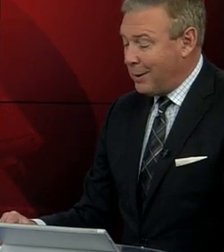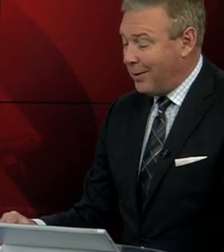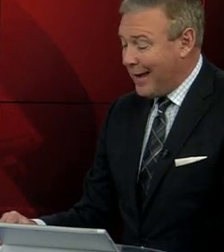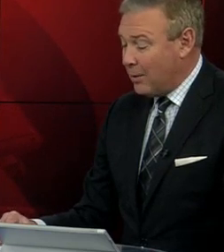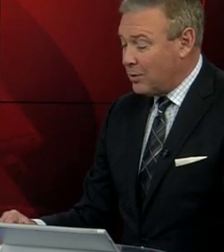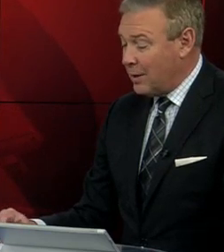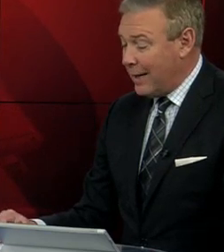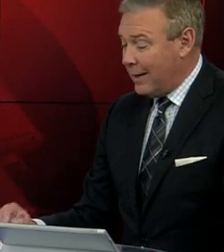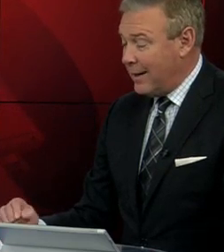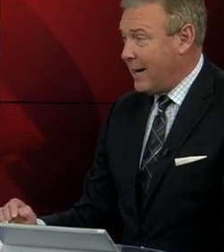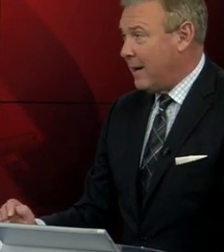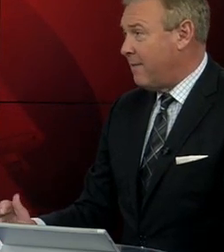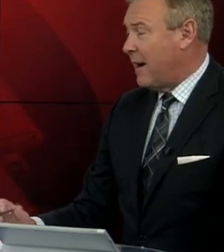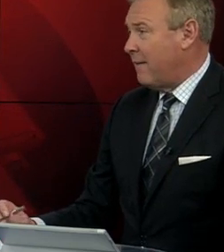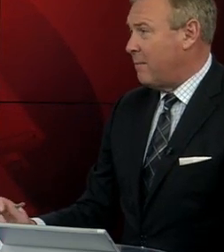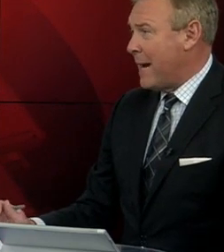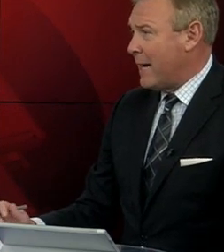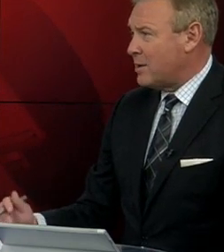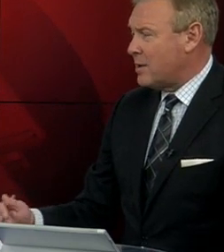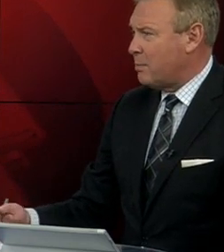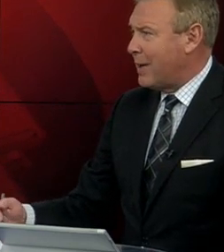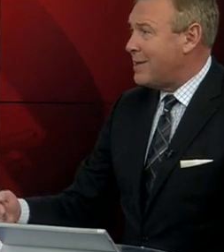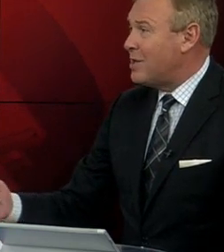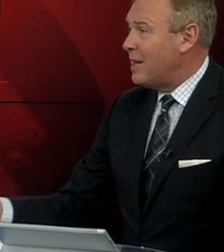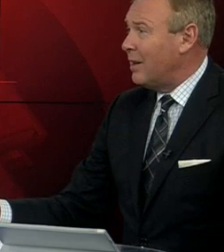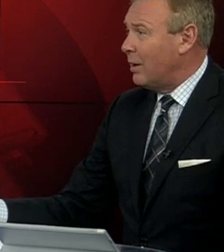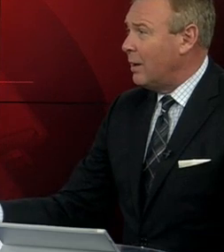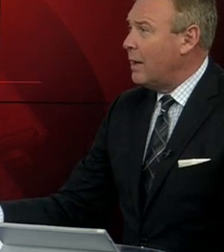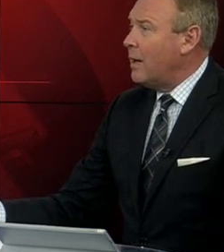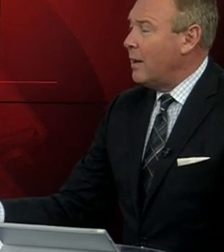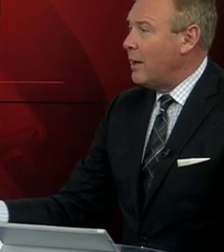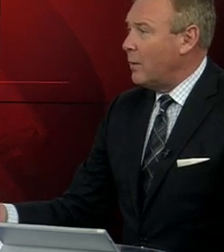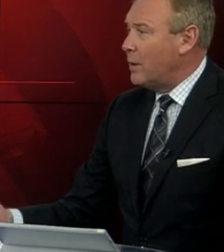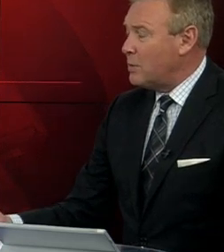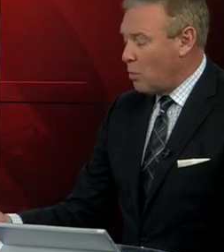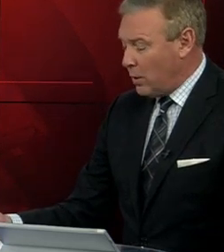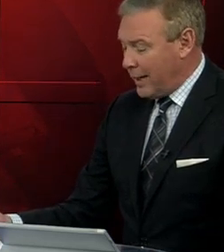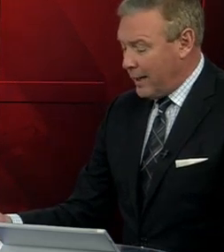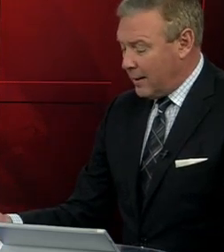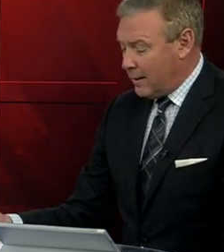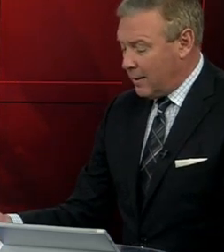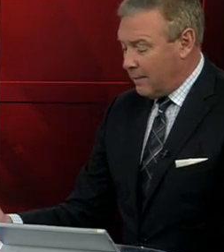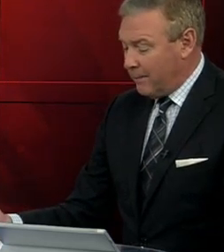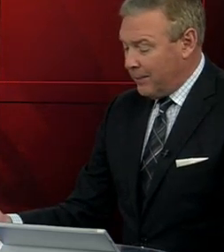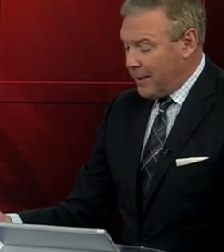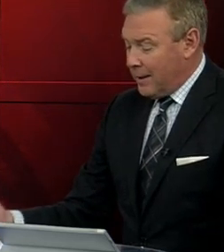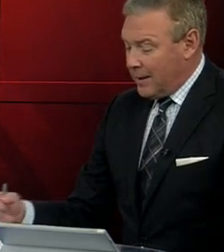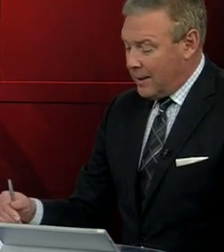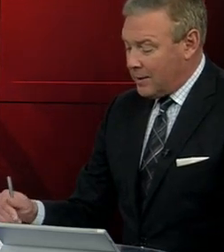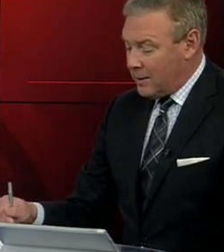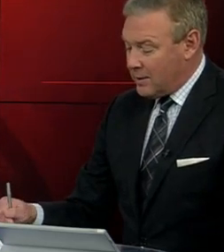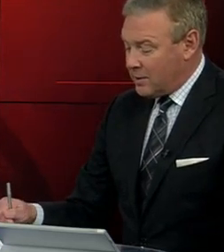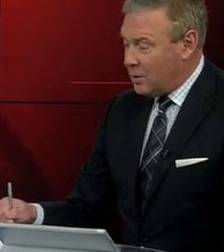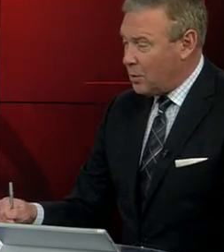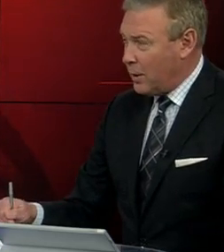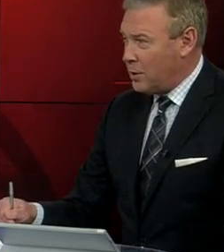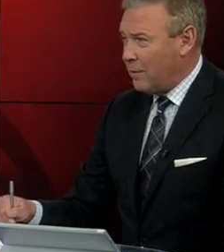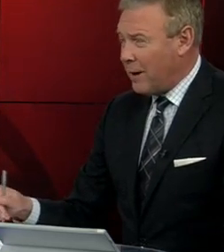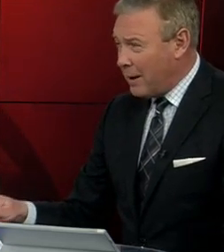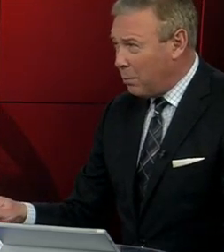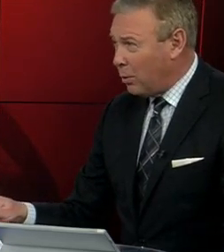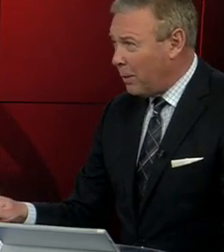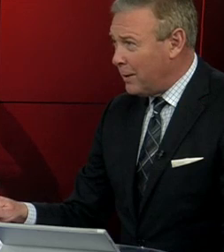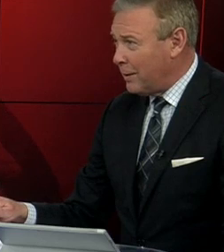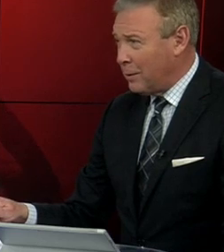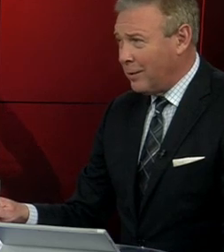donating 100,000 N95 masks, but still there is more needed. This is a